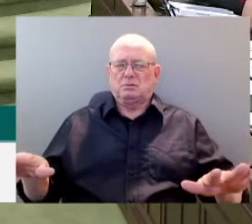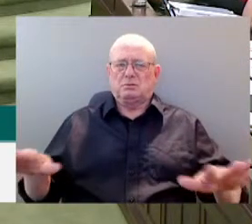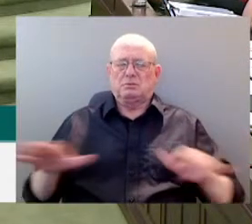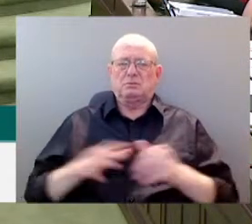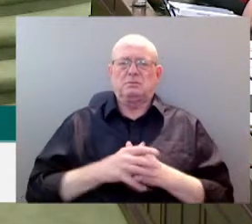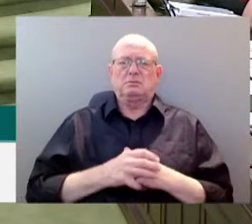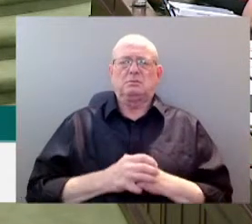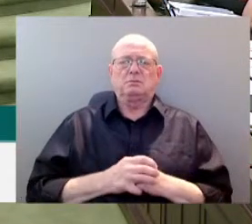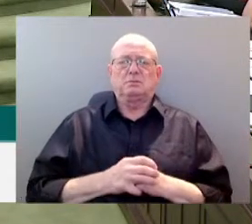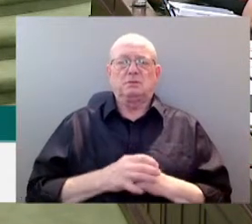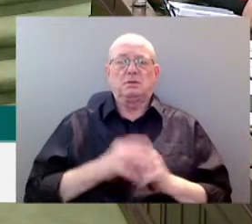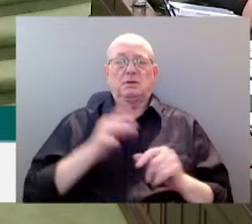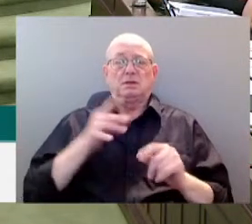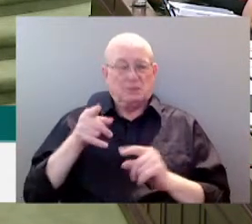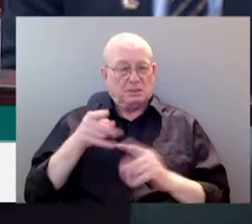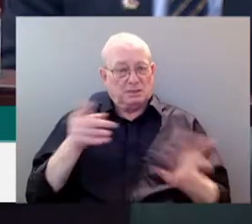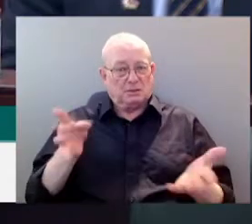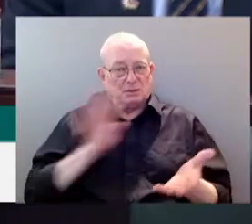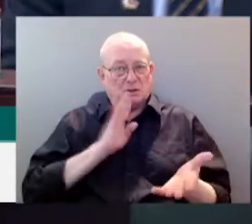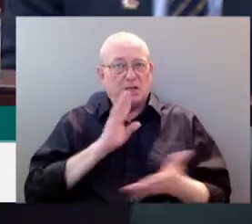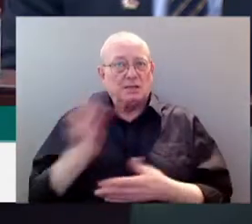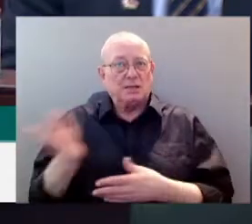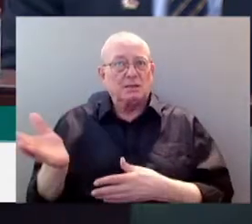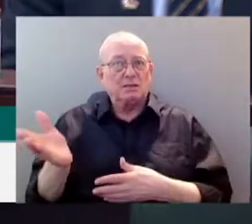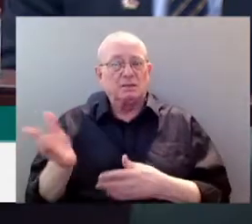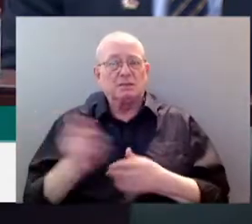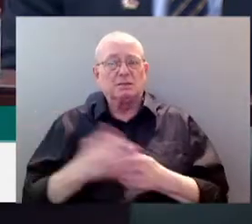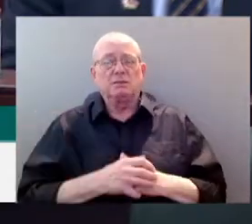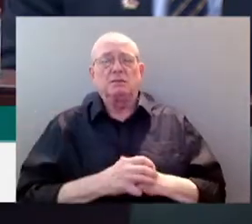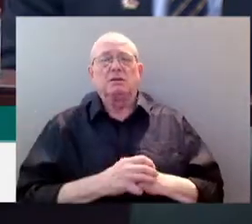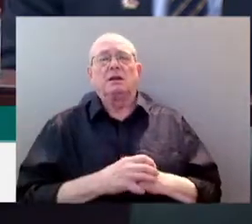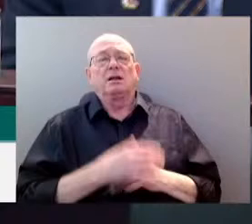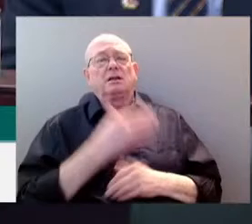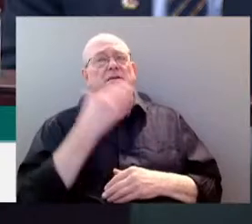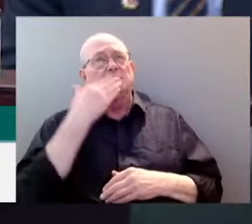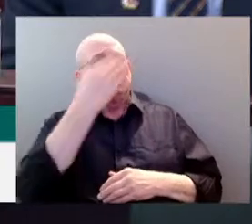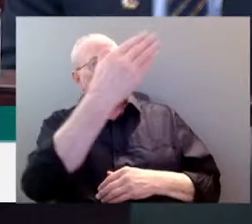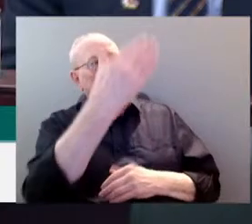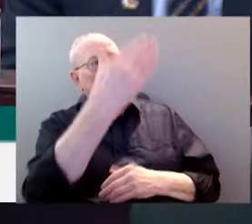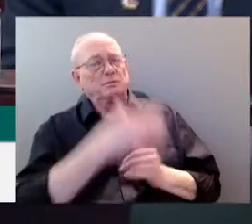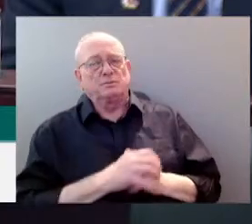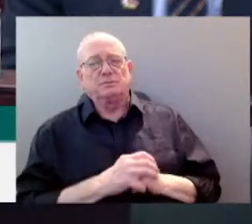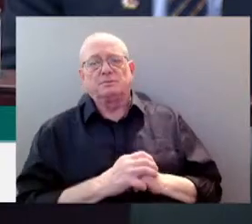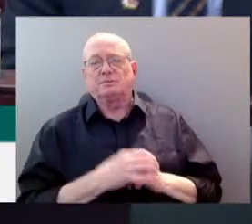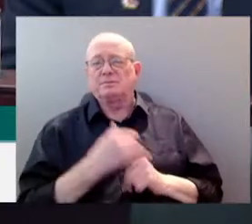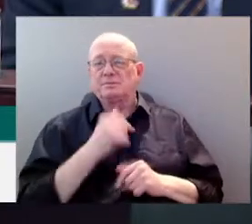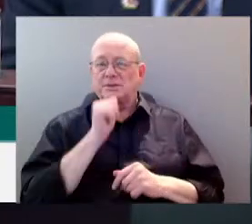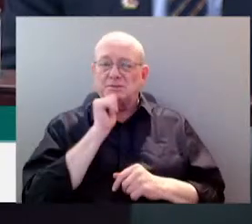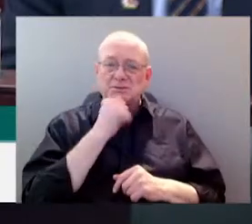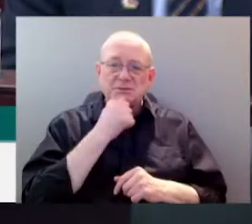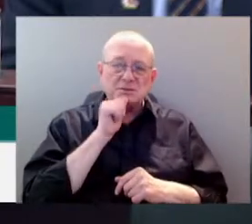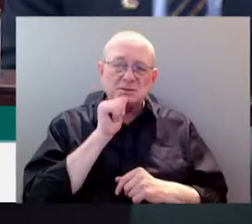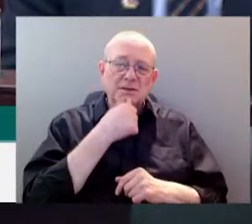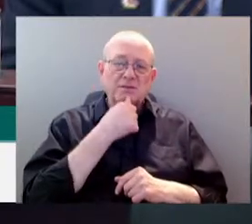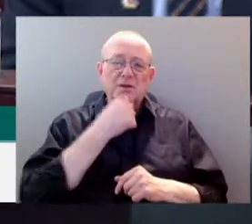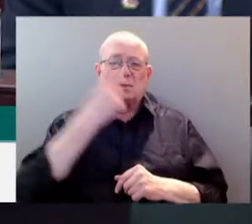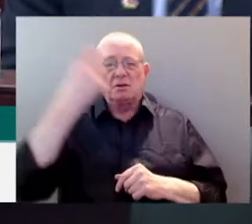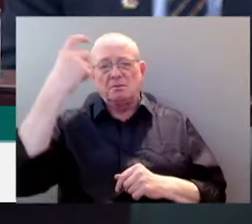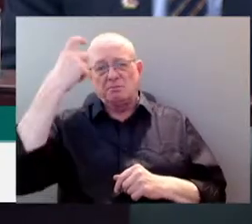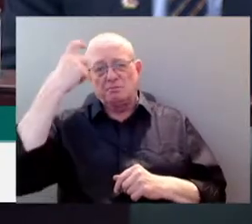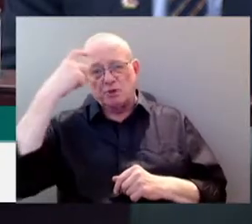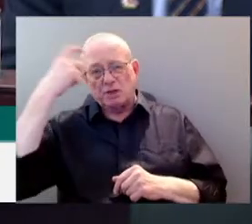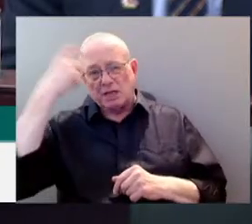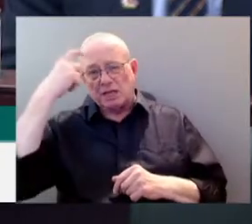and addiction is the only one with the call thank you Mr Speaker they are suffering from cerebral hypoxia which is overdoses where your